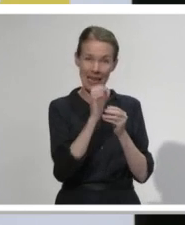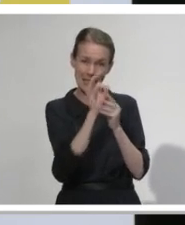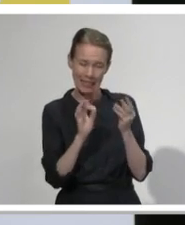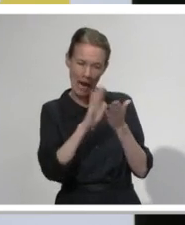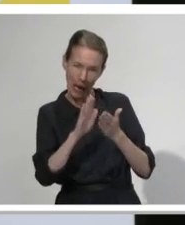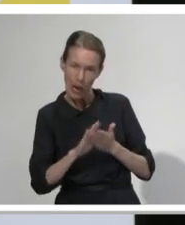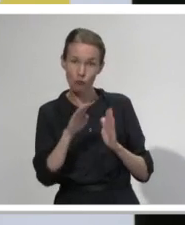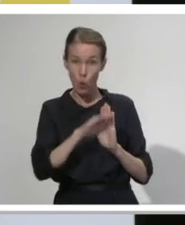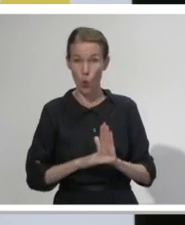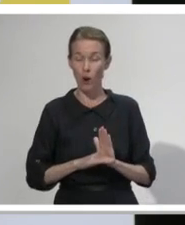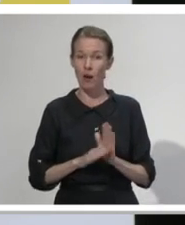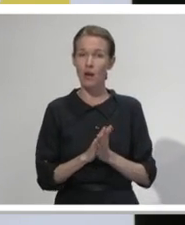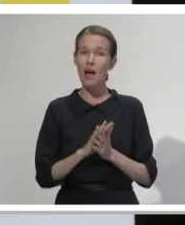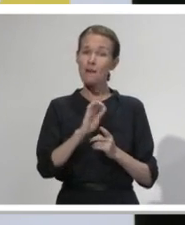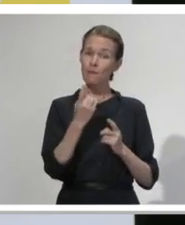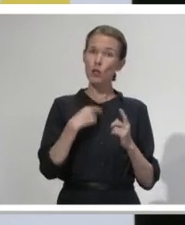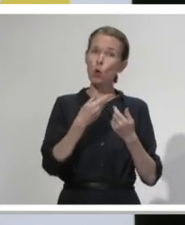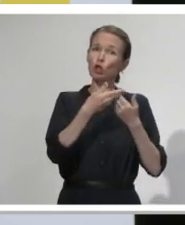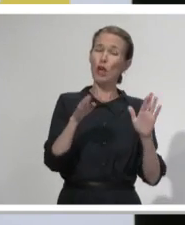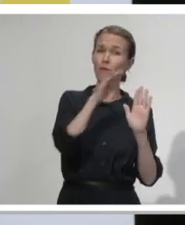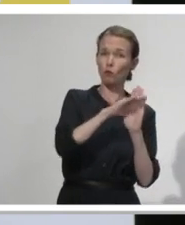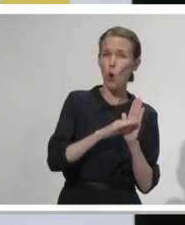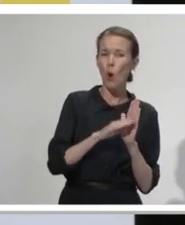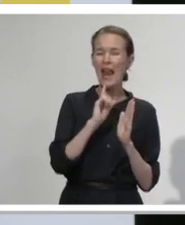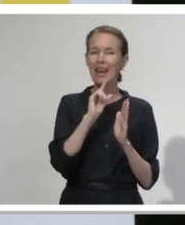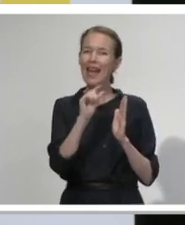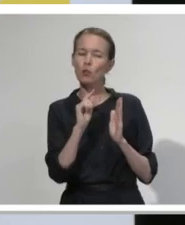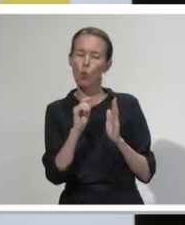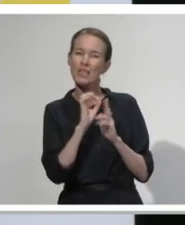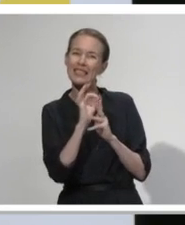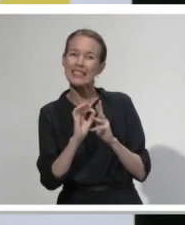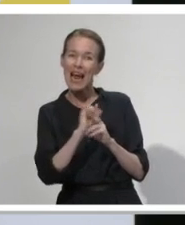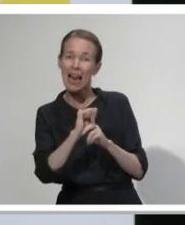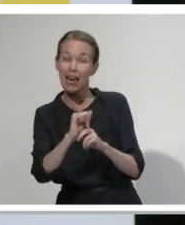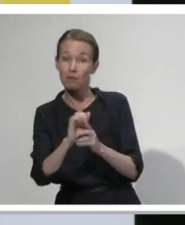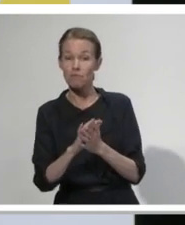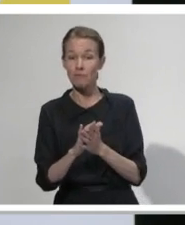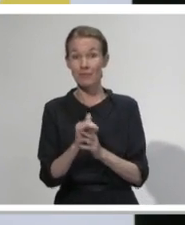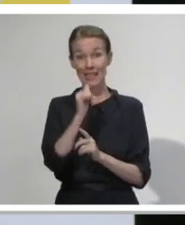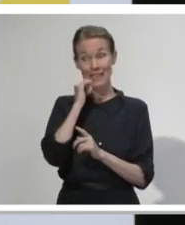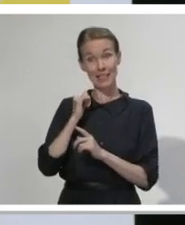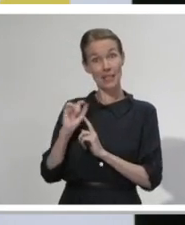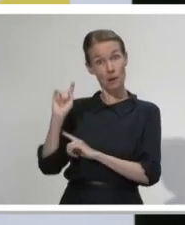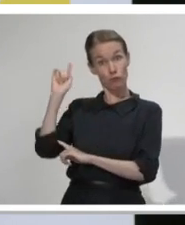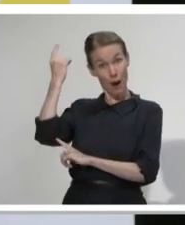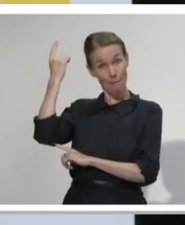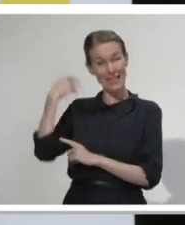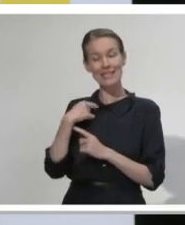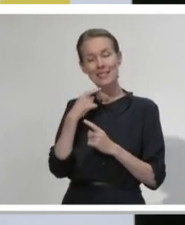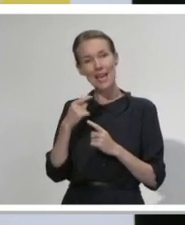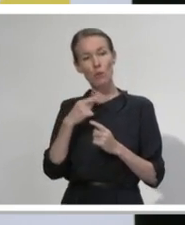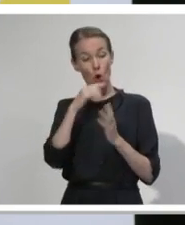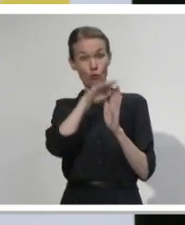out high-level guidance, but as the Prime Minister said yesterday, we're reviewing that guidance to make sure that it both meets our public